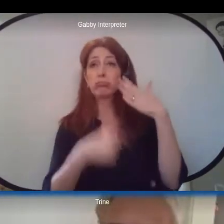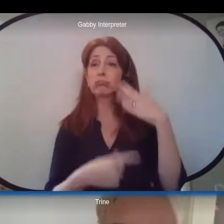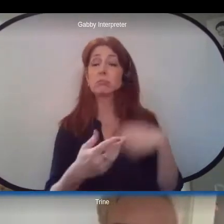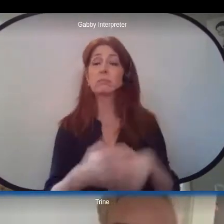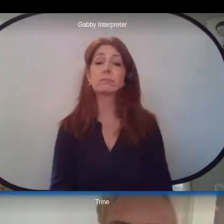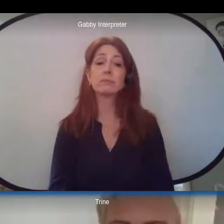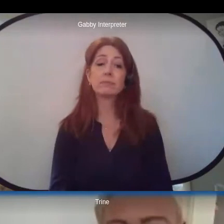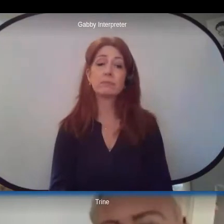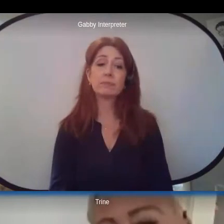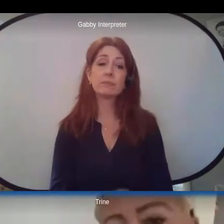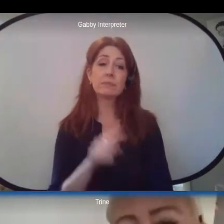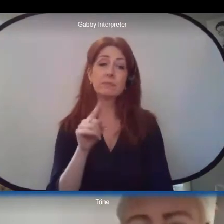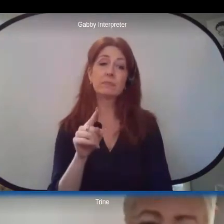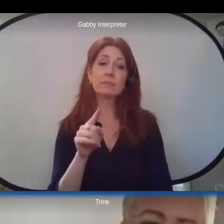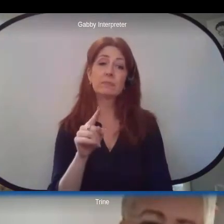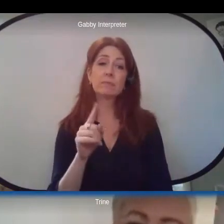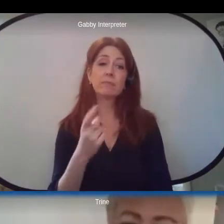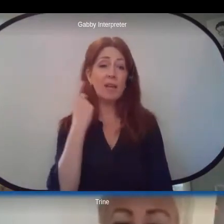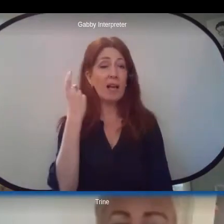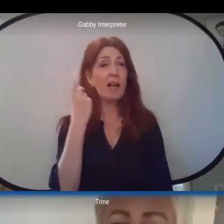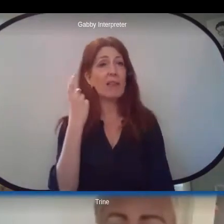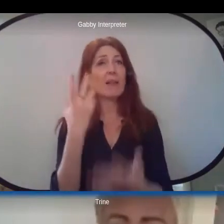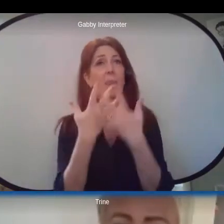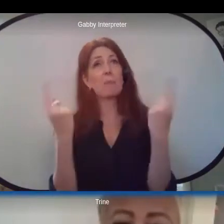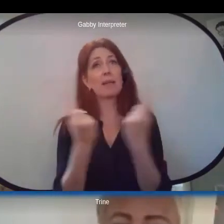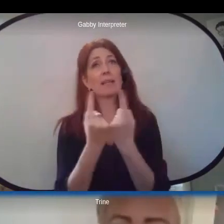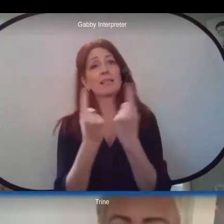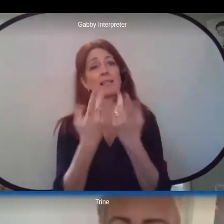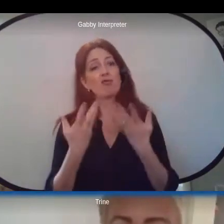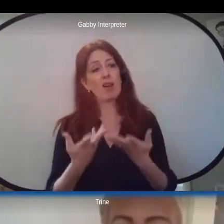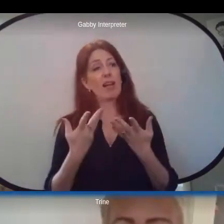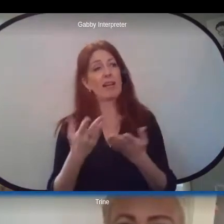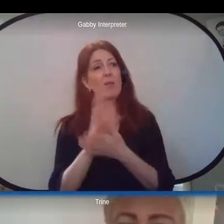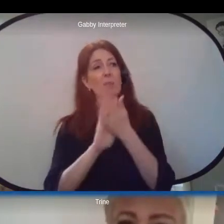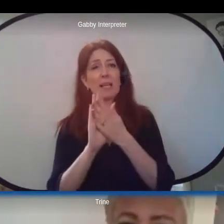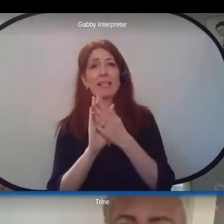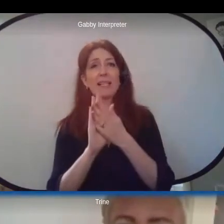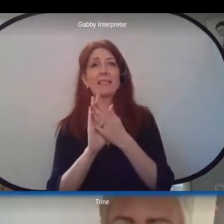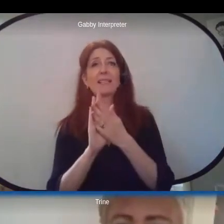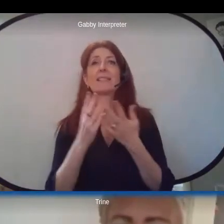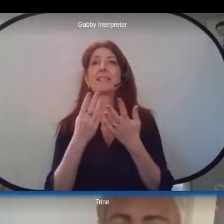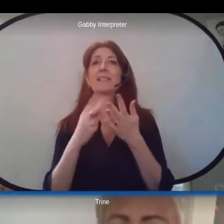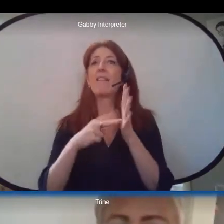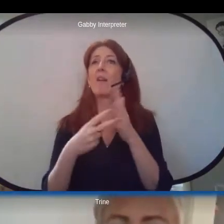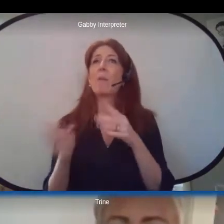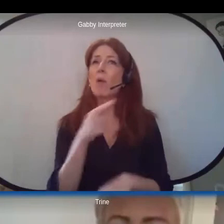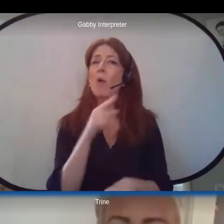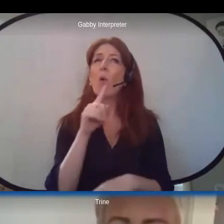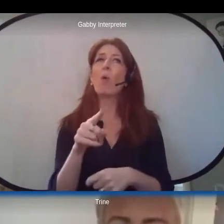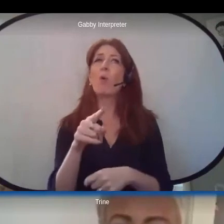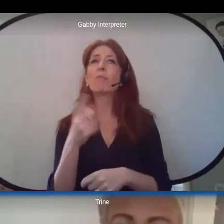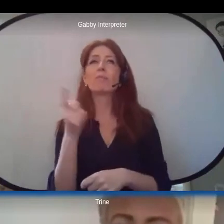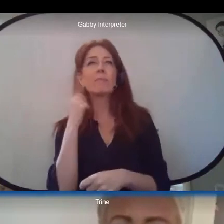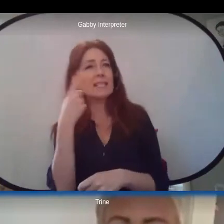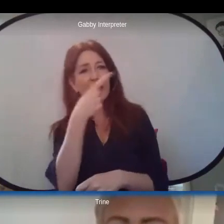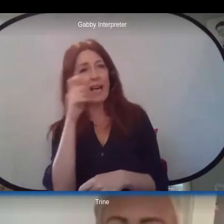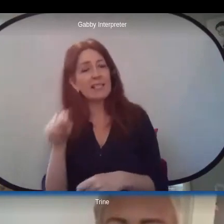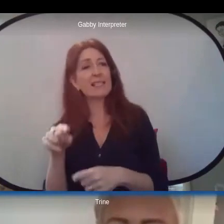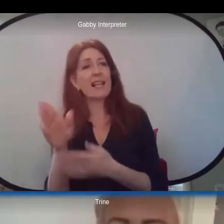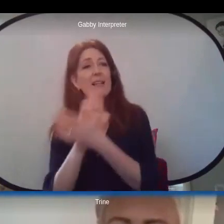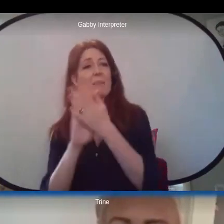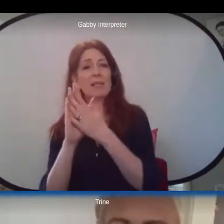I think that, you know, the biggest thing right now is that it's available for anyone, it's easy to understand, and that it solves some of the bigger problems that or challenges